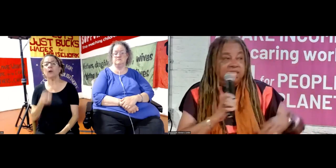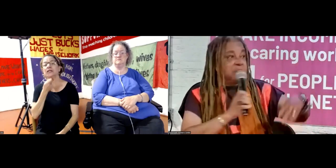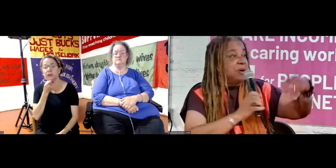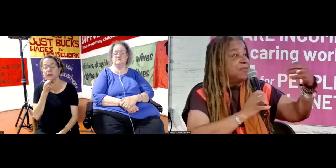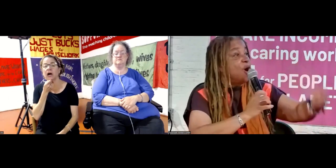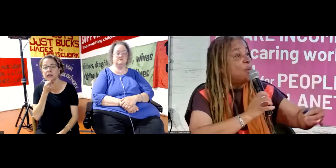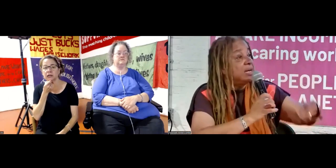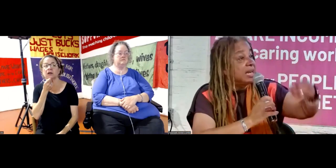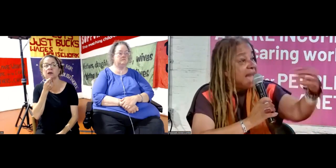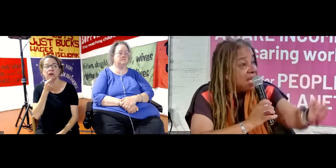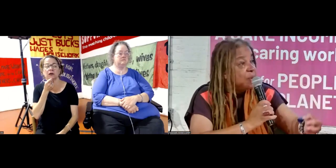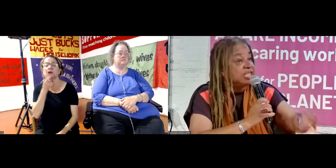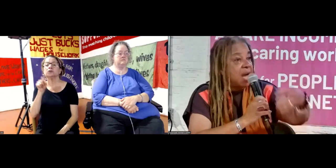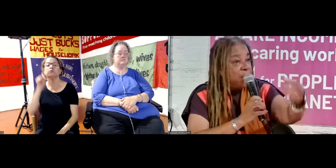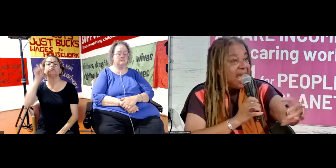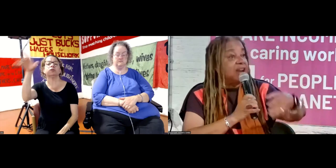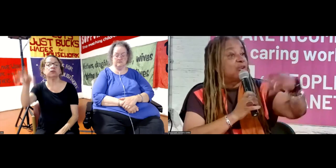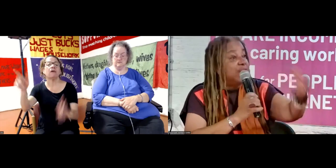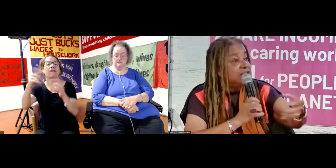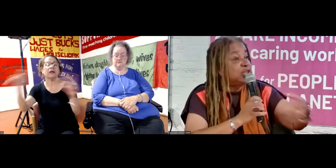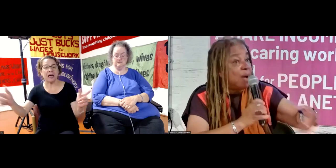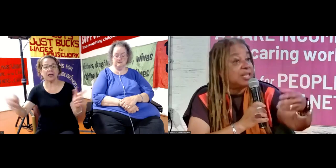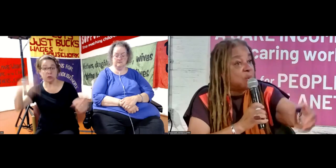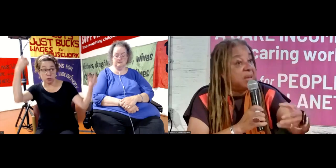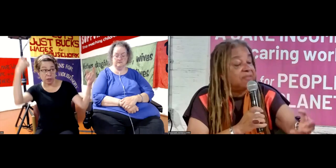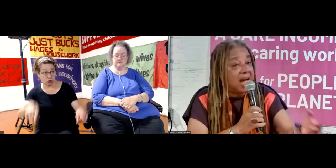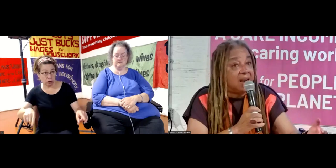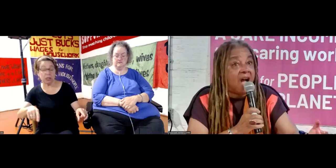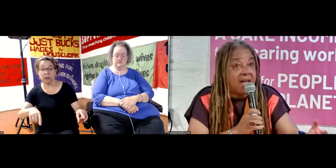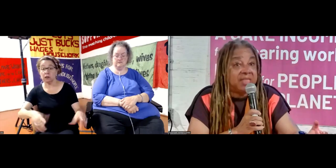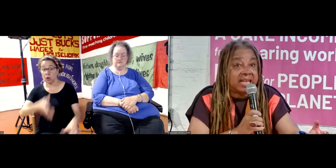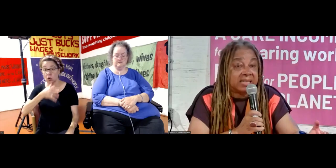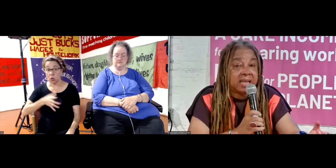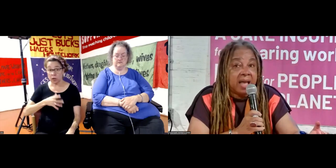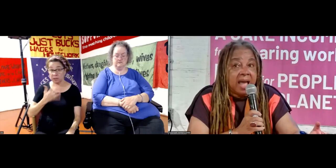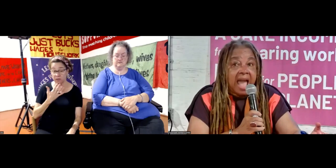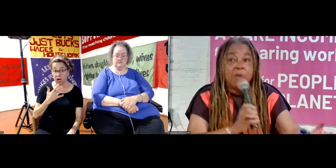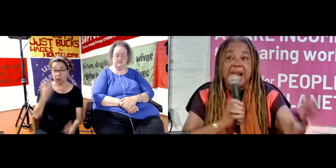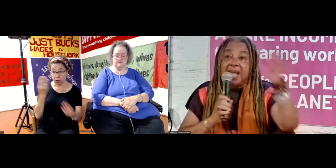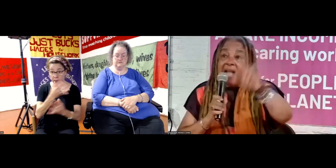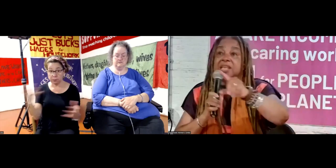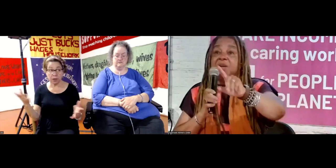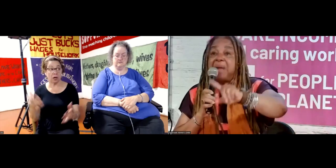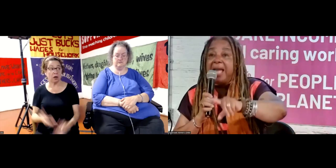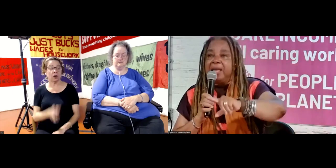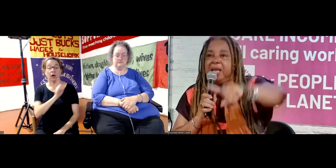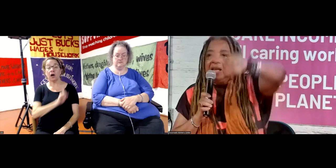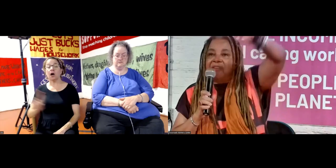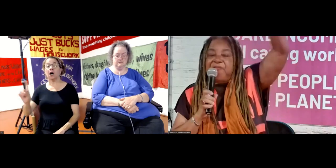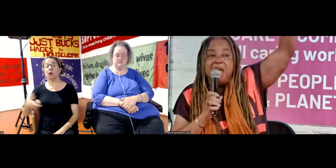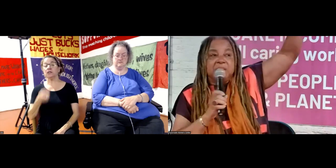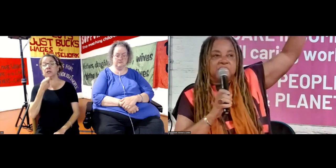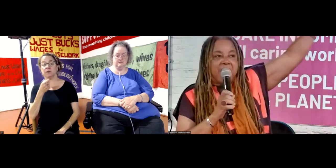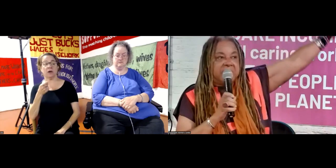mic to put forward the language that we had agreed to as women of color on this. And when I got to the mic,